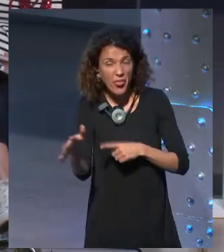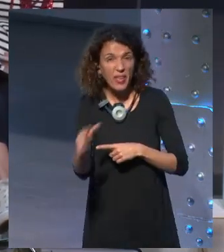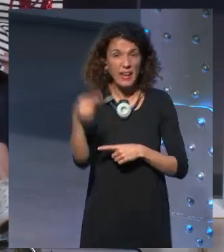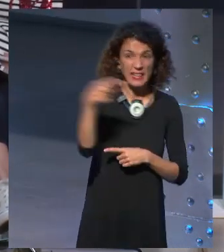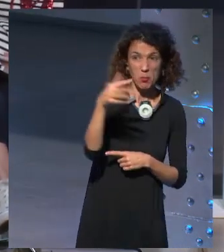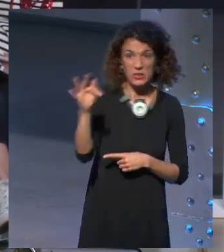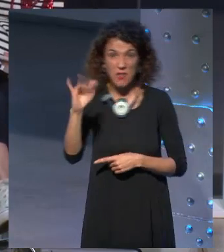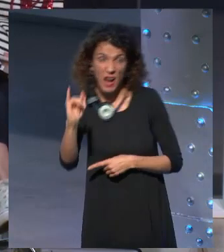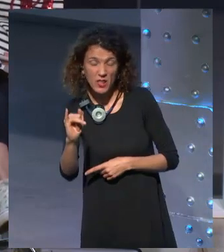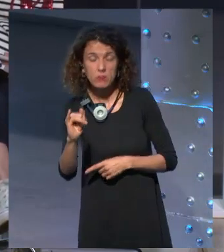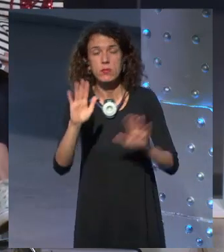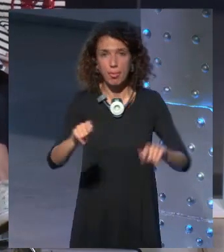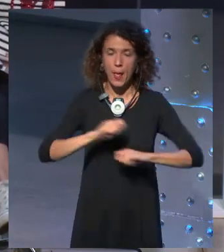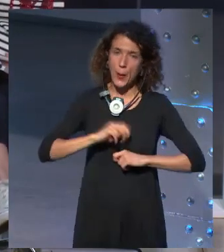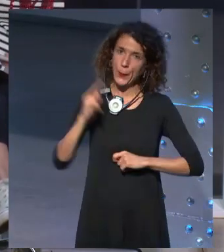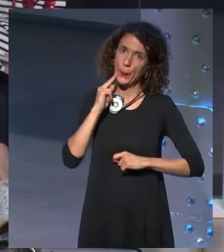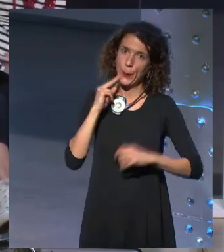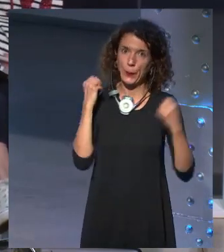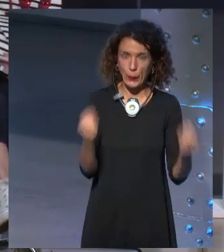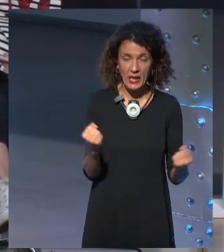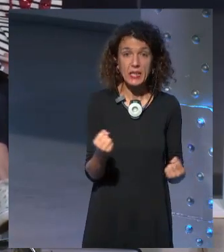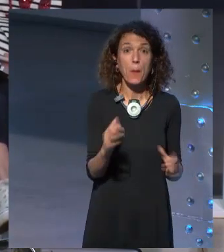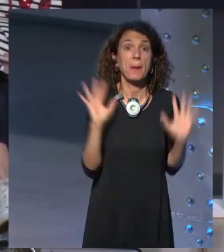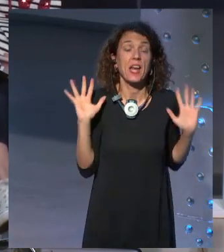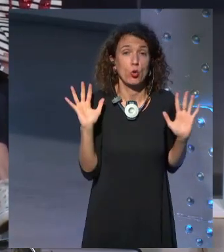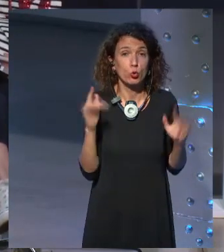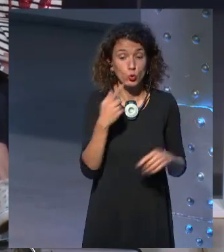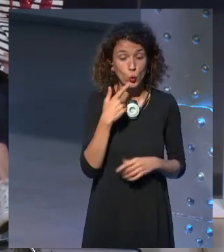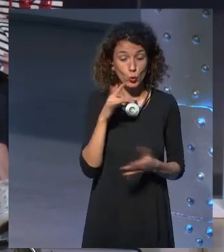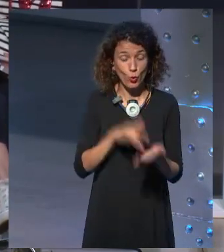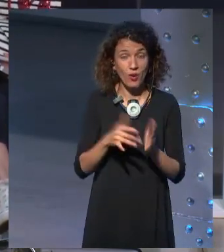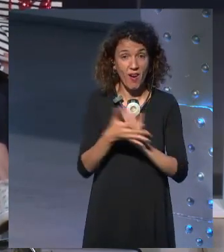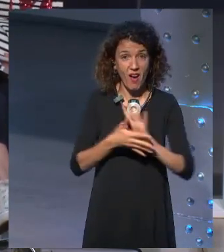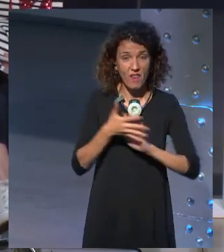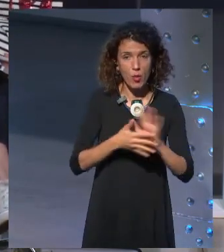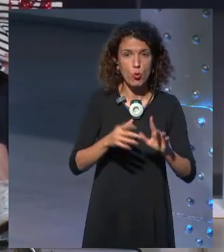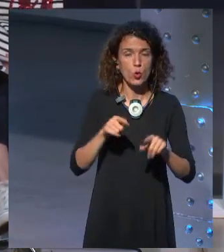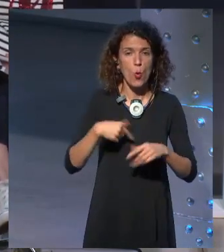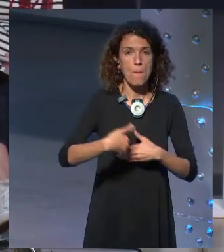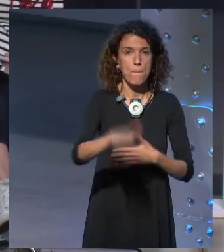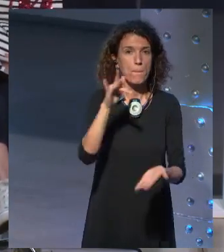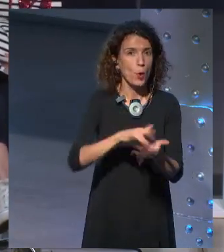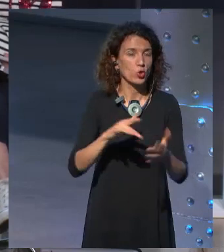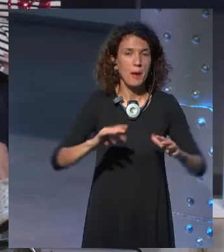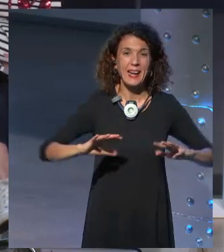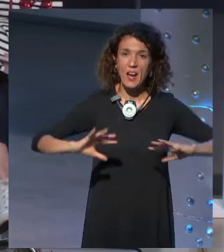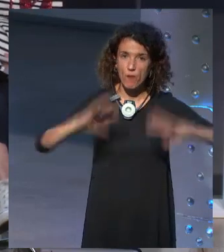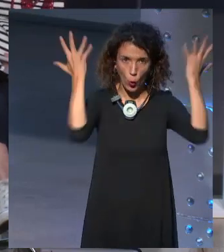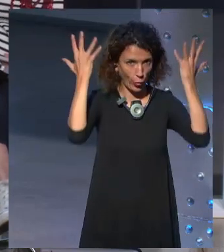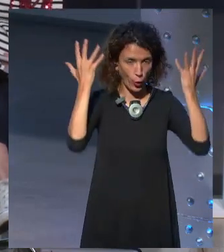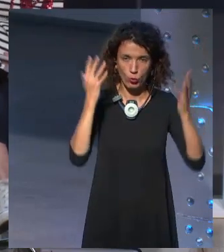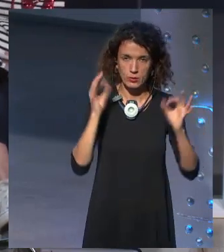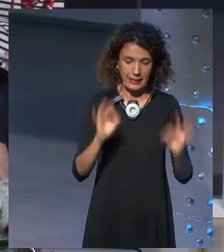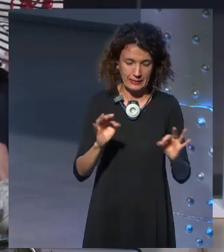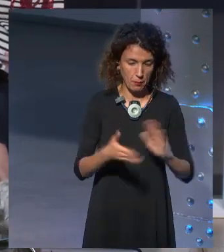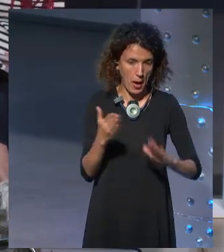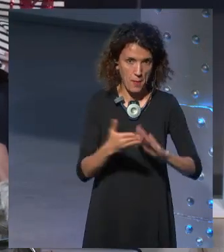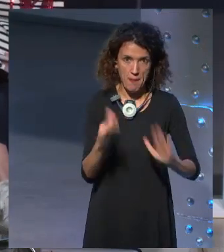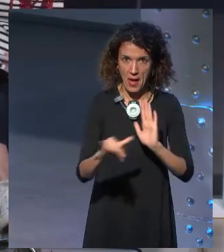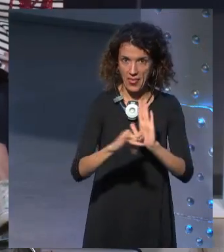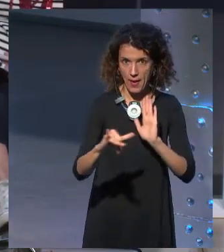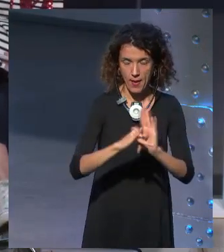that it involves, there are other people that are scared of it. But you're saying that it is the next revolution, that it is already